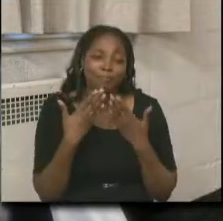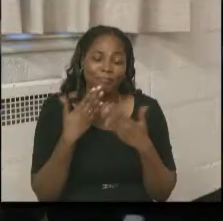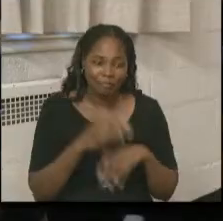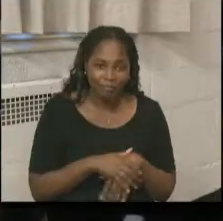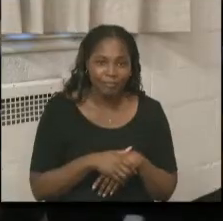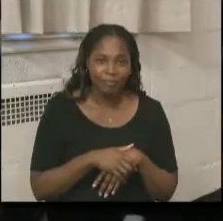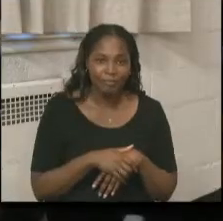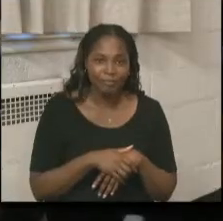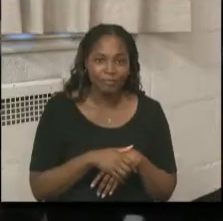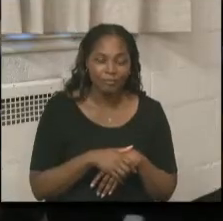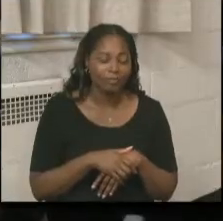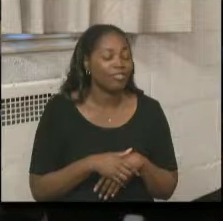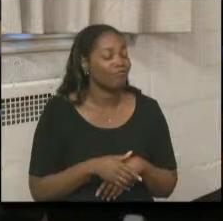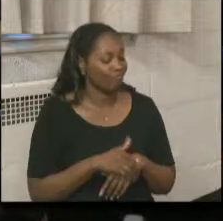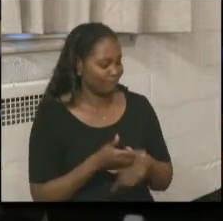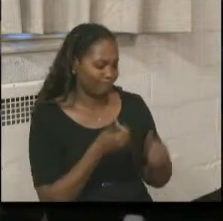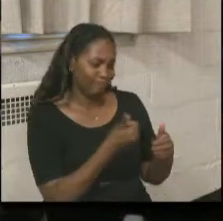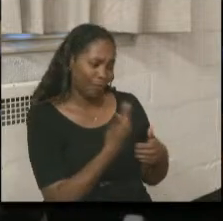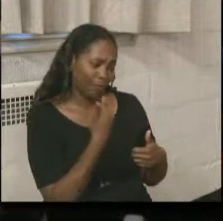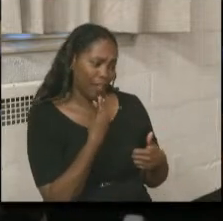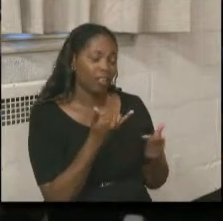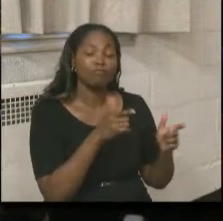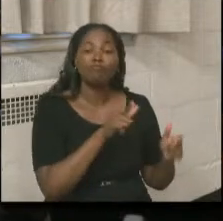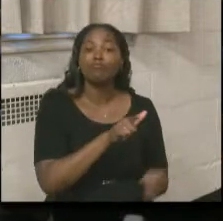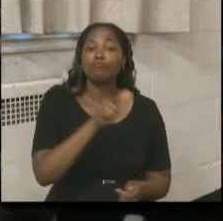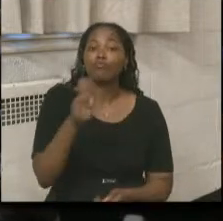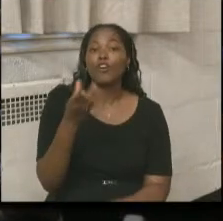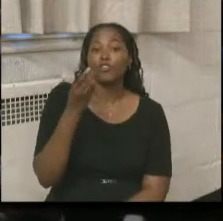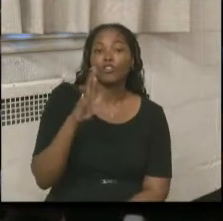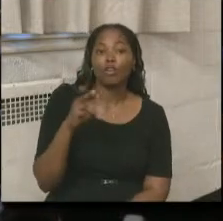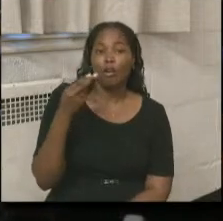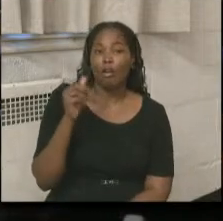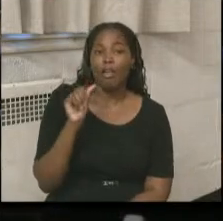much. Moving on to Dr. Harris.